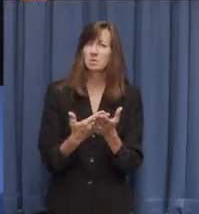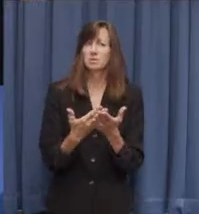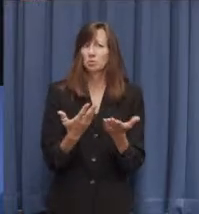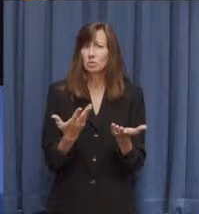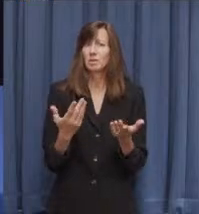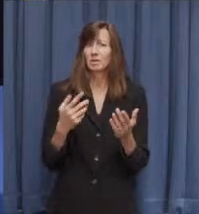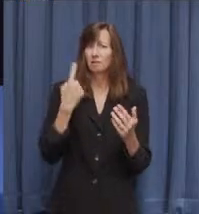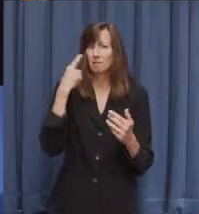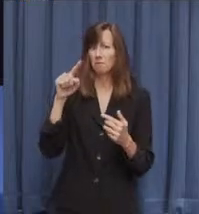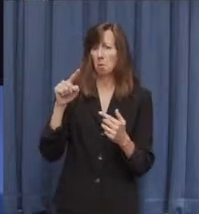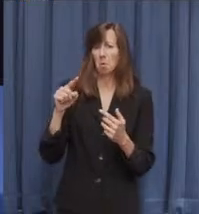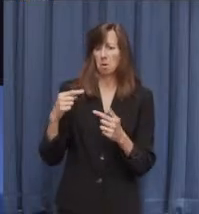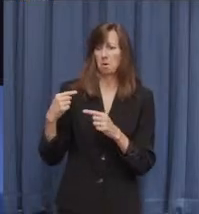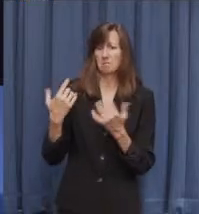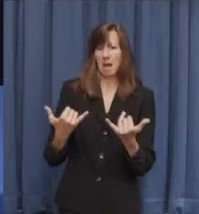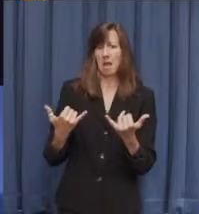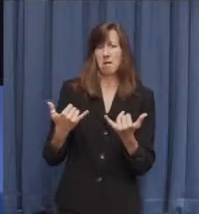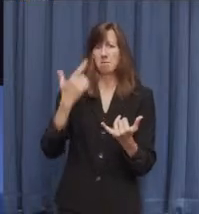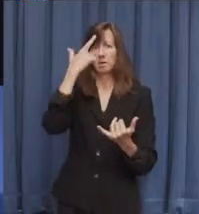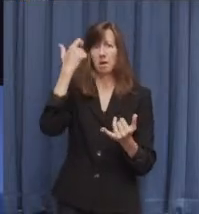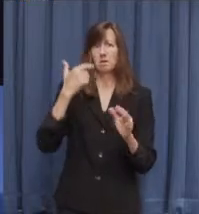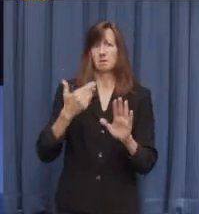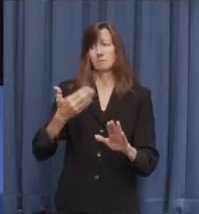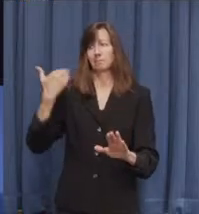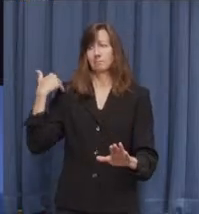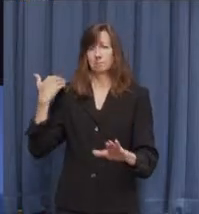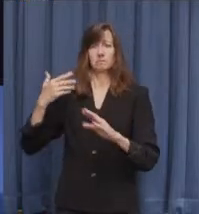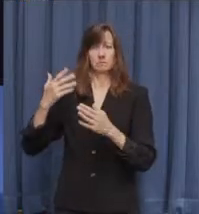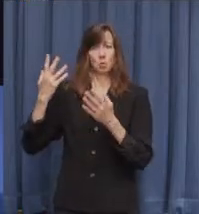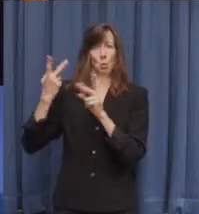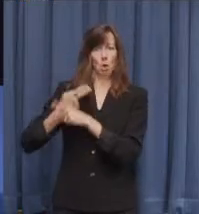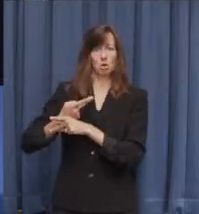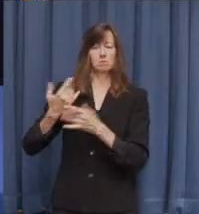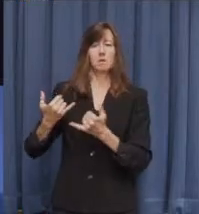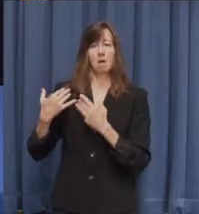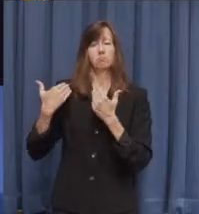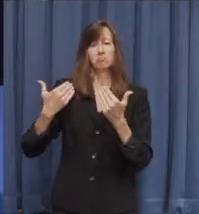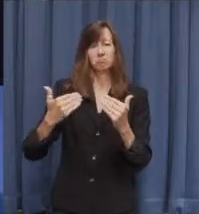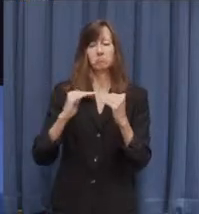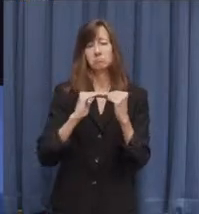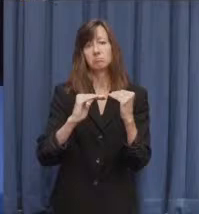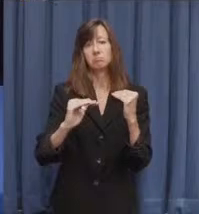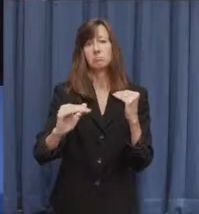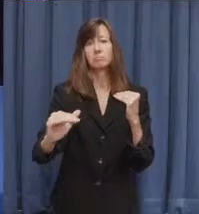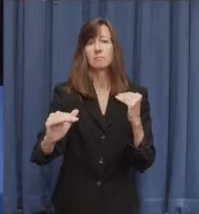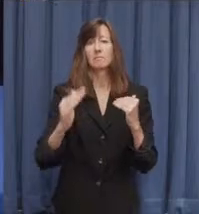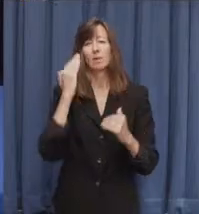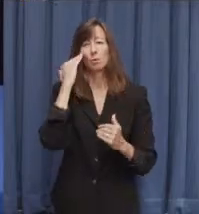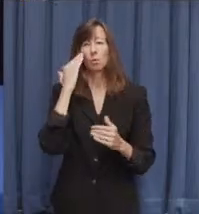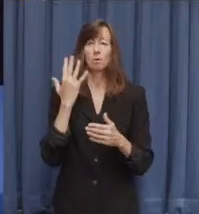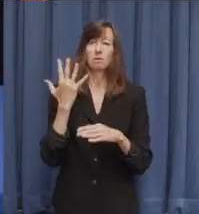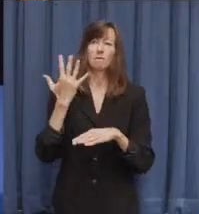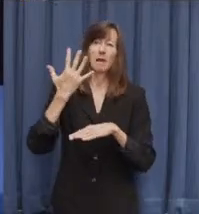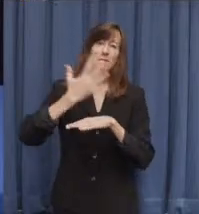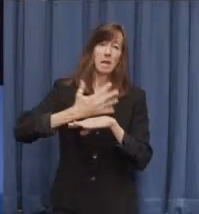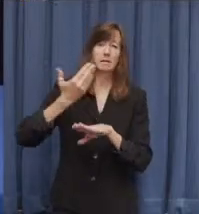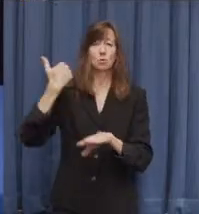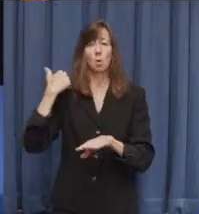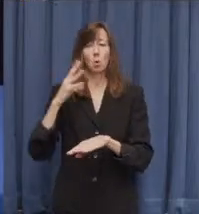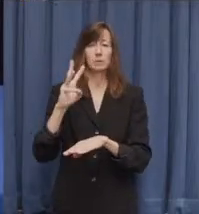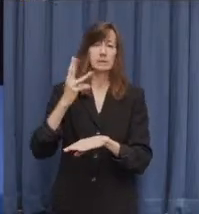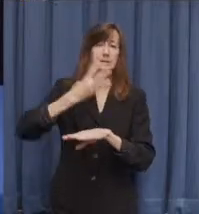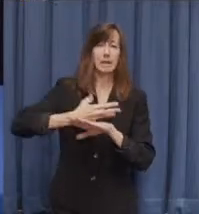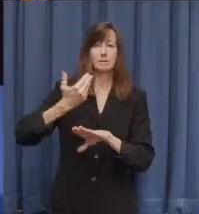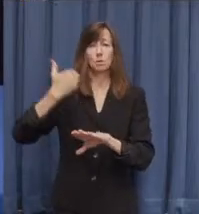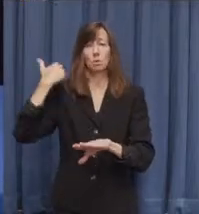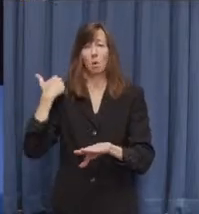really the most encouraging news to share with you today, as opposed to 5-6 days ago when that percentage was up